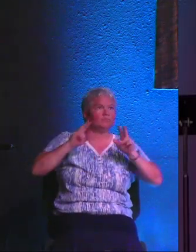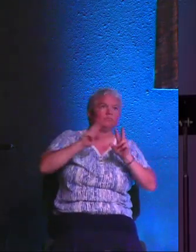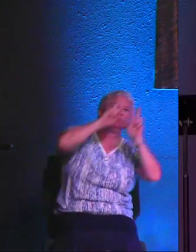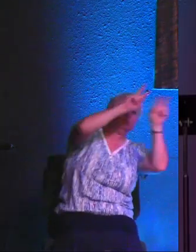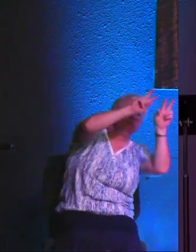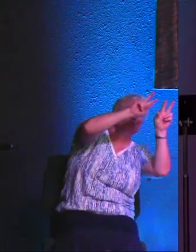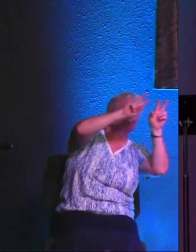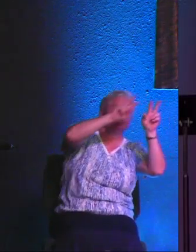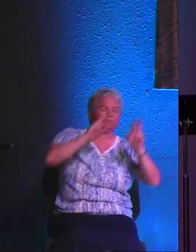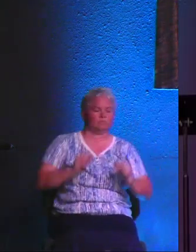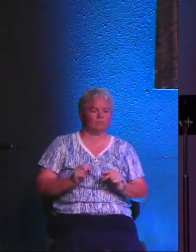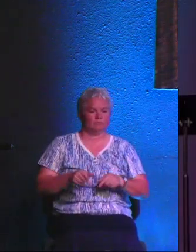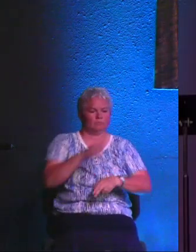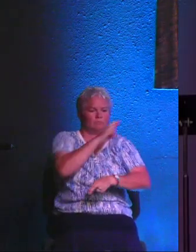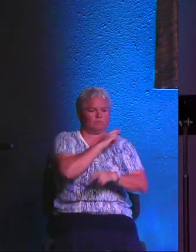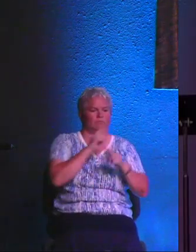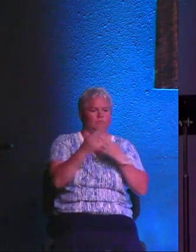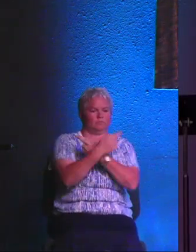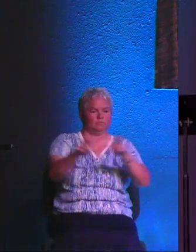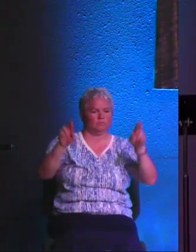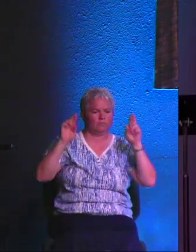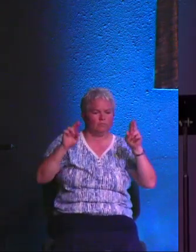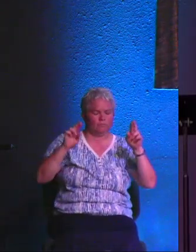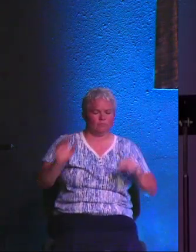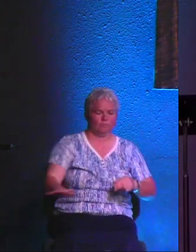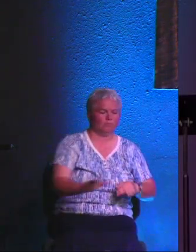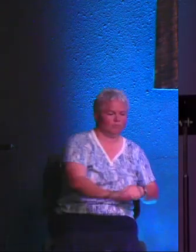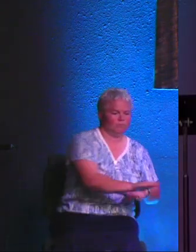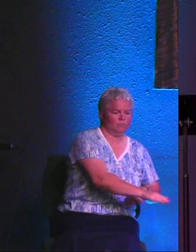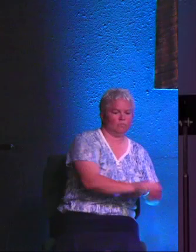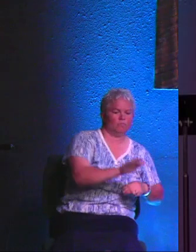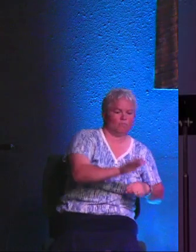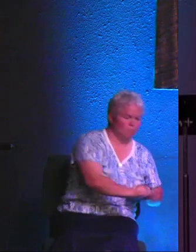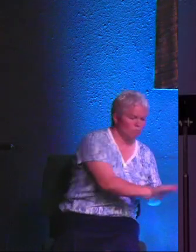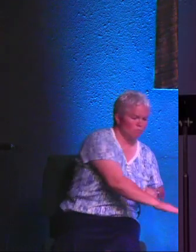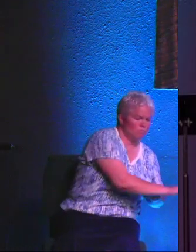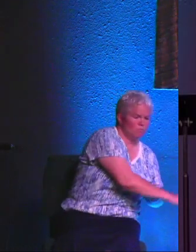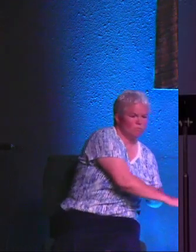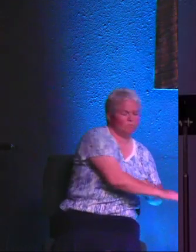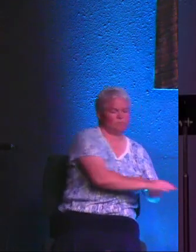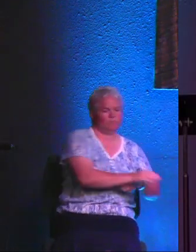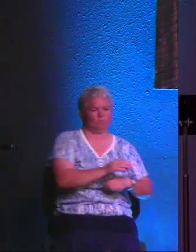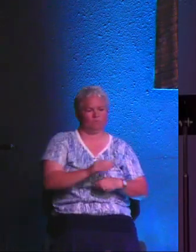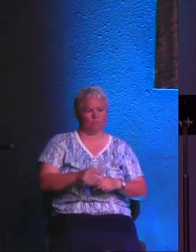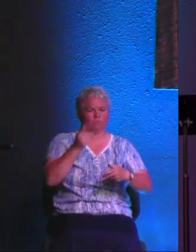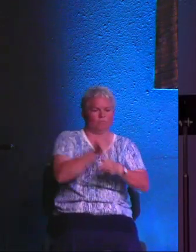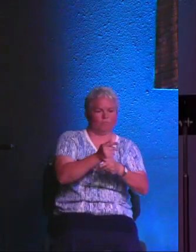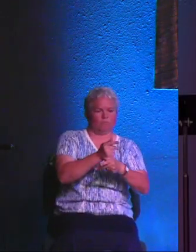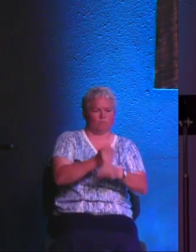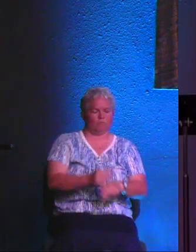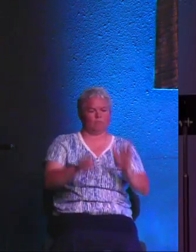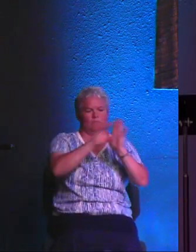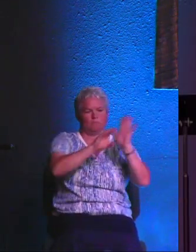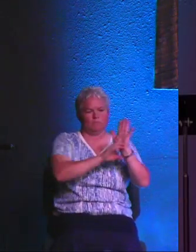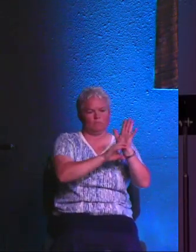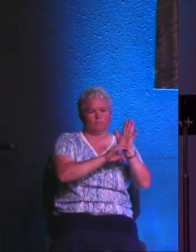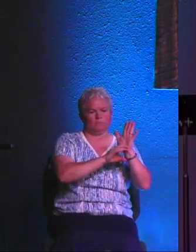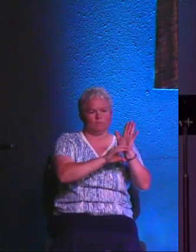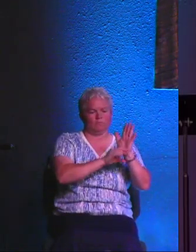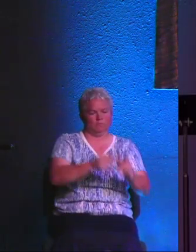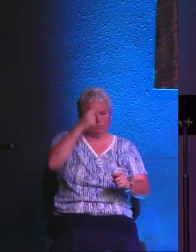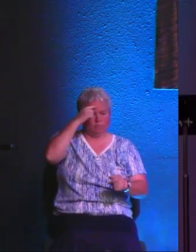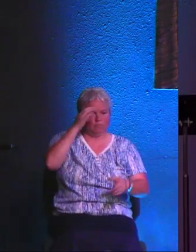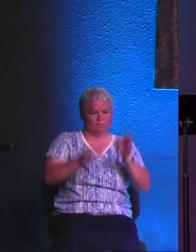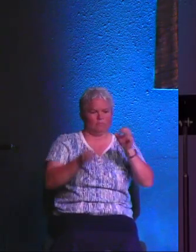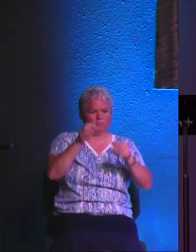him. And his righteousness with their children's children, with those who keep his covenant